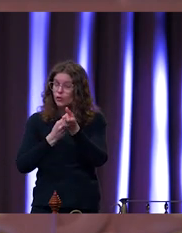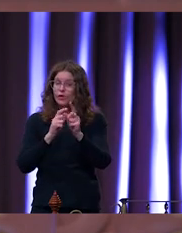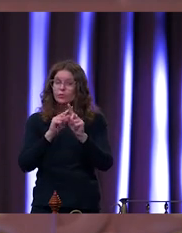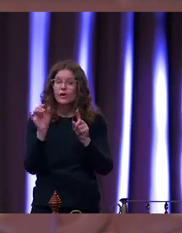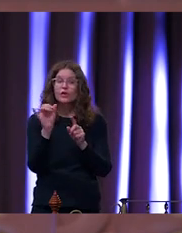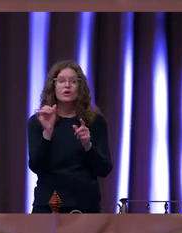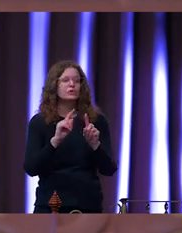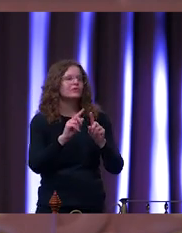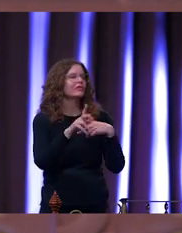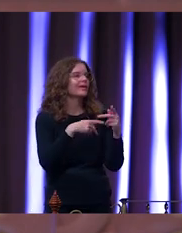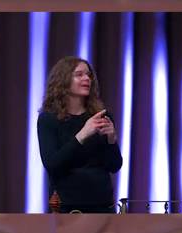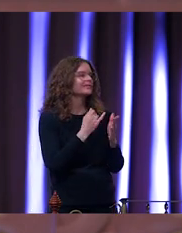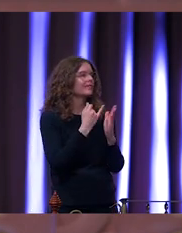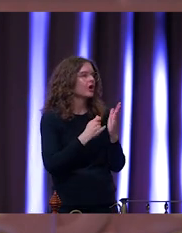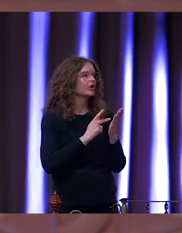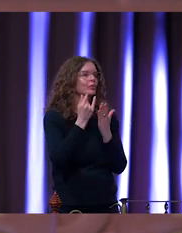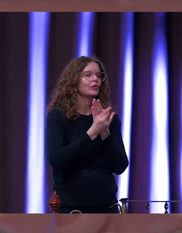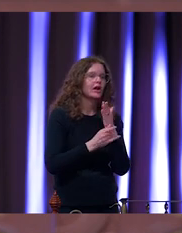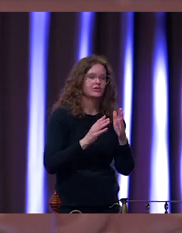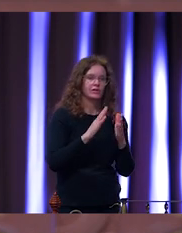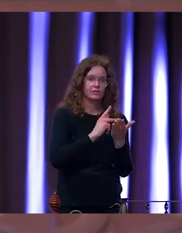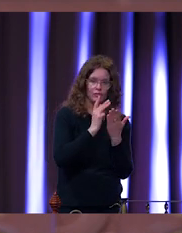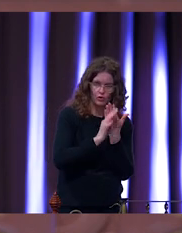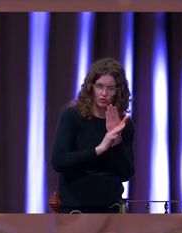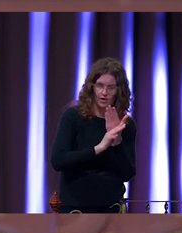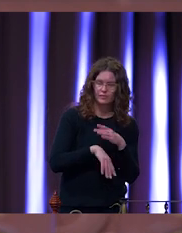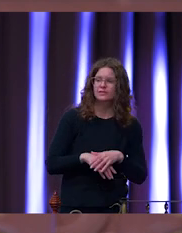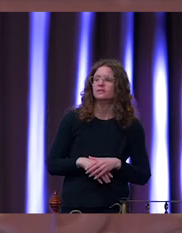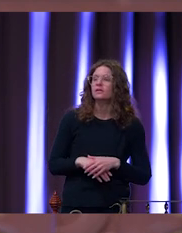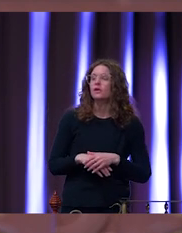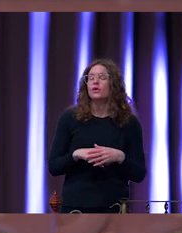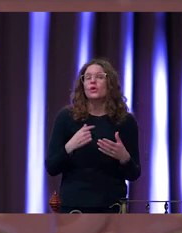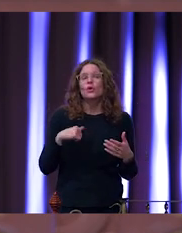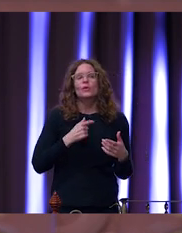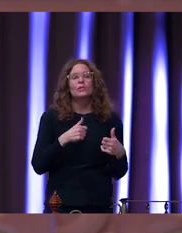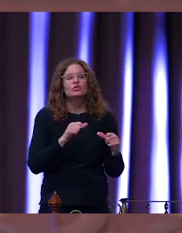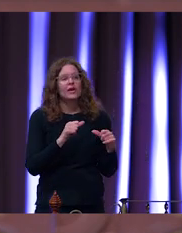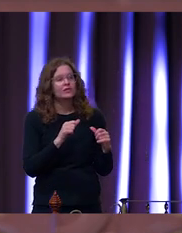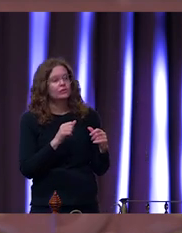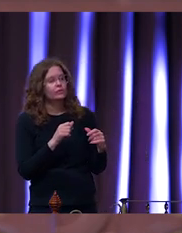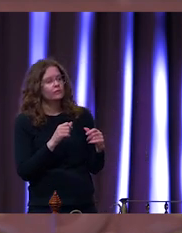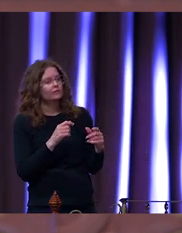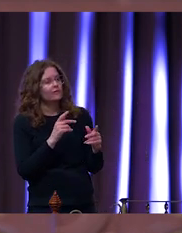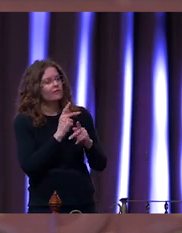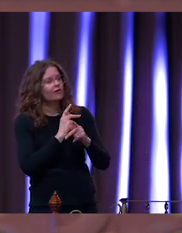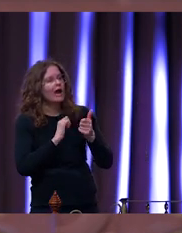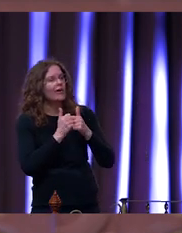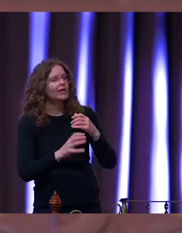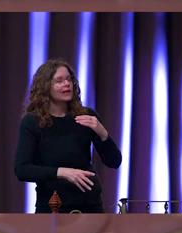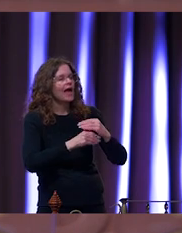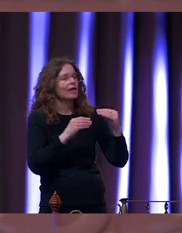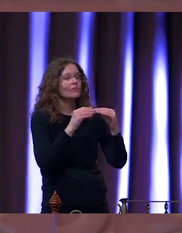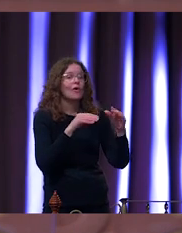support programs that we also have been looking at ways to extend access and participation in the arts.